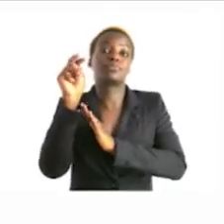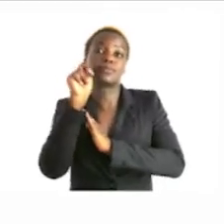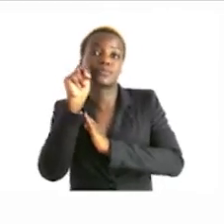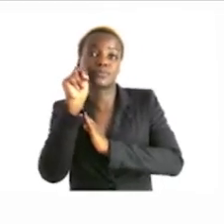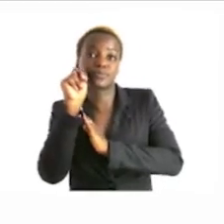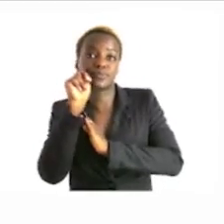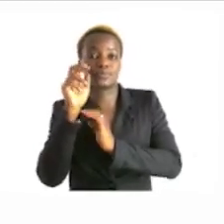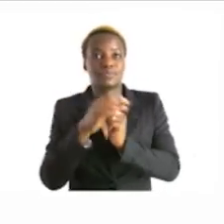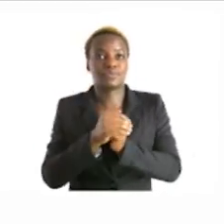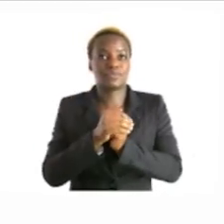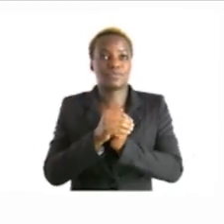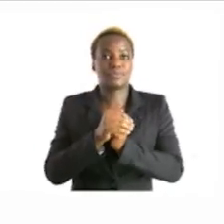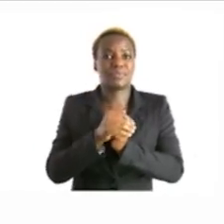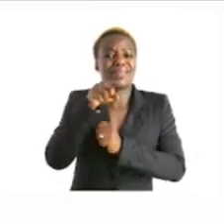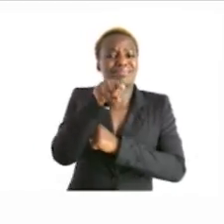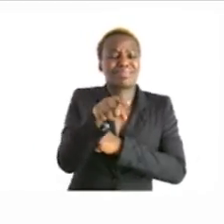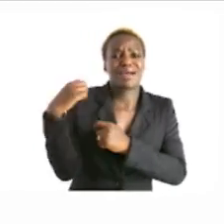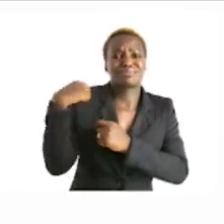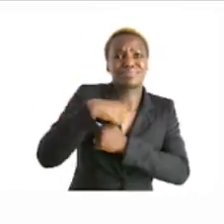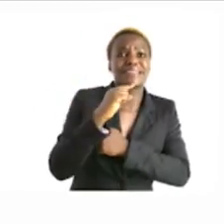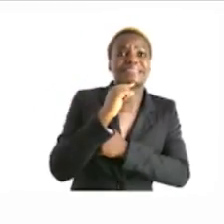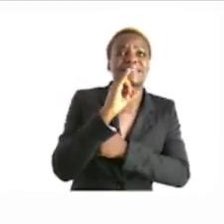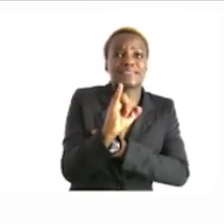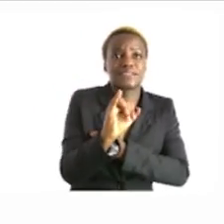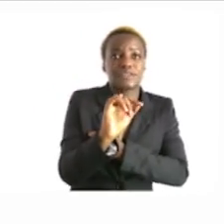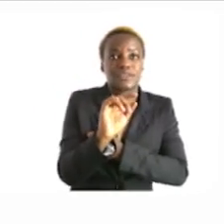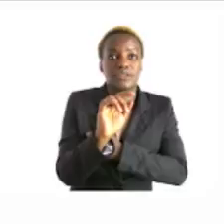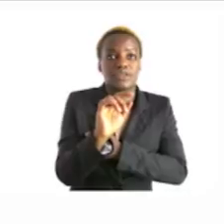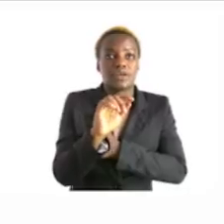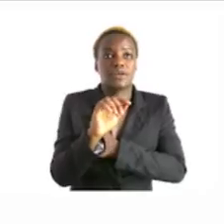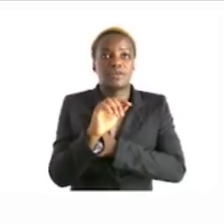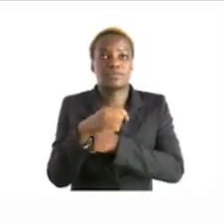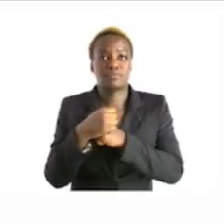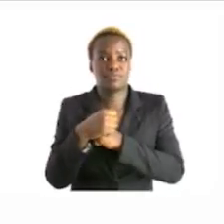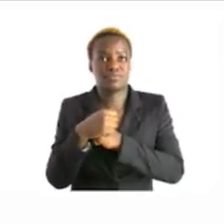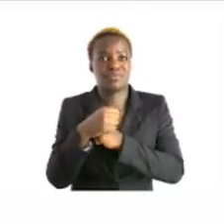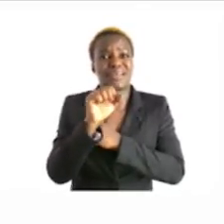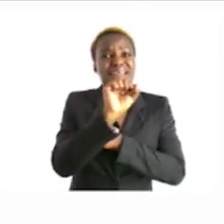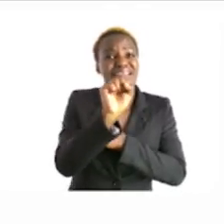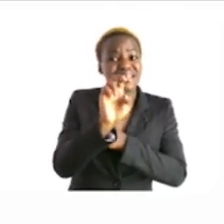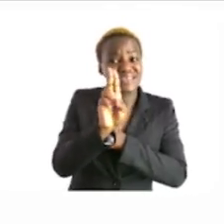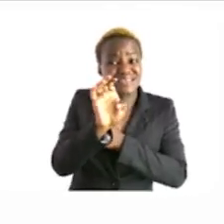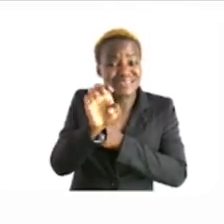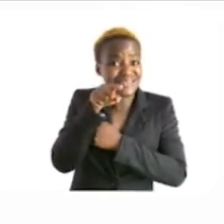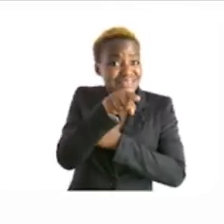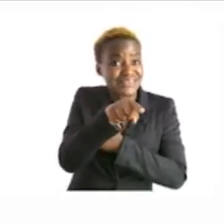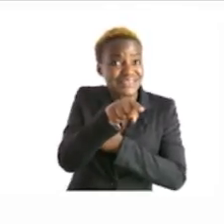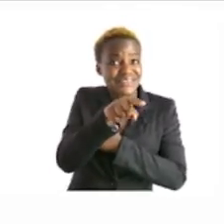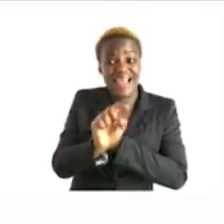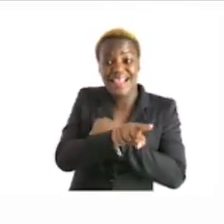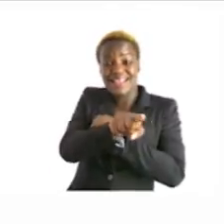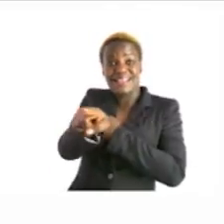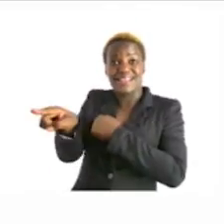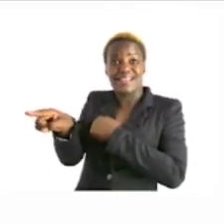what are we going to use that back is she she there mine it